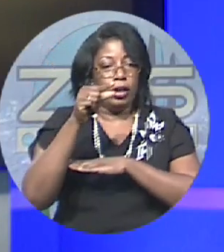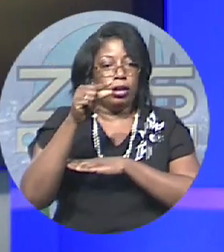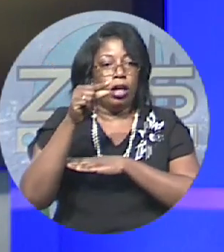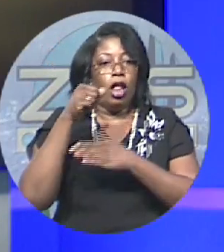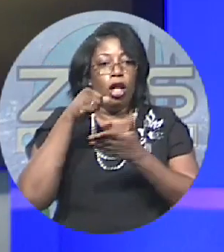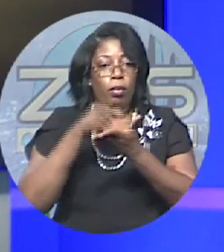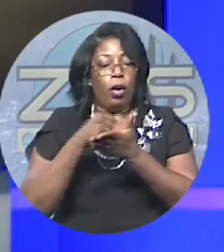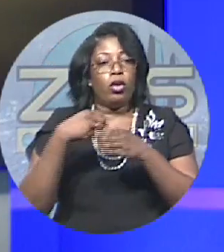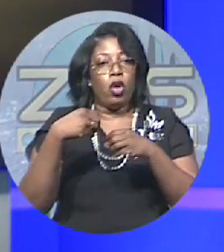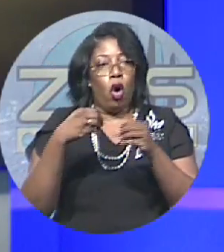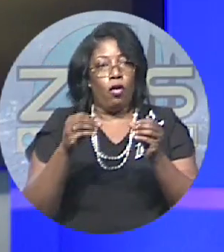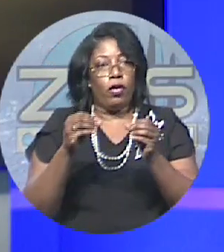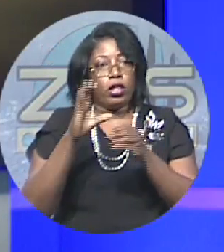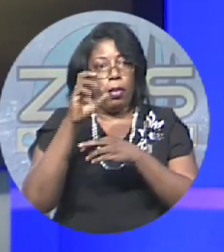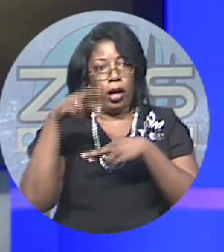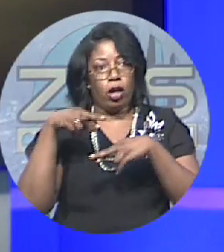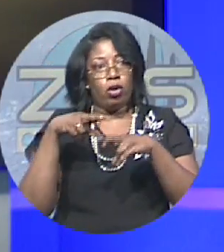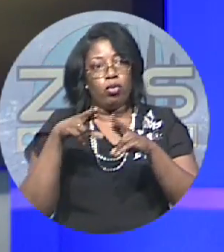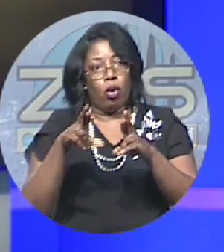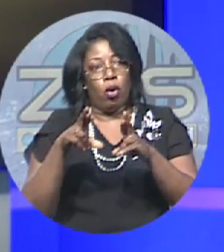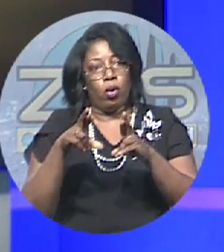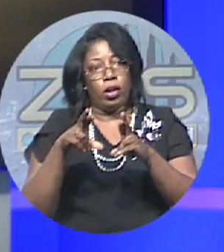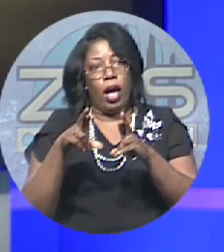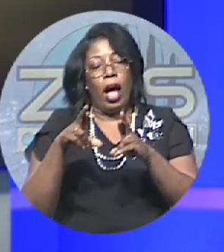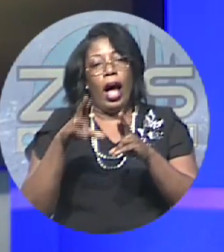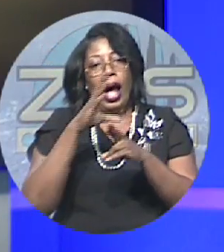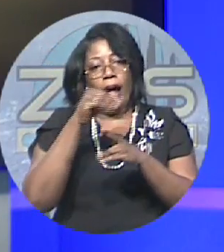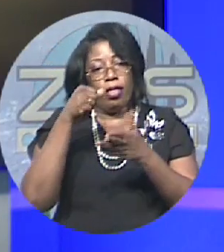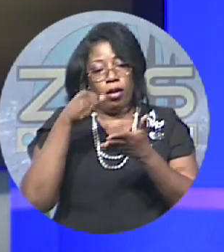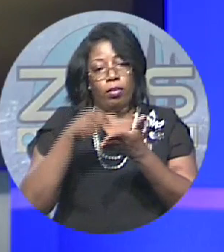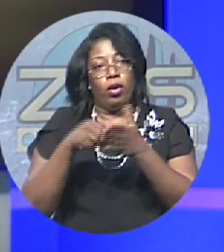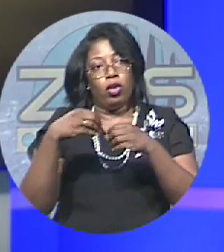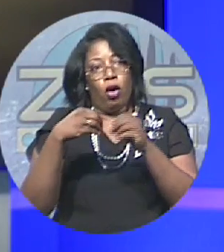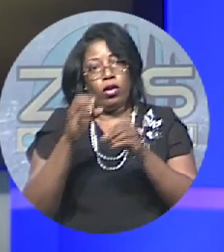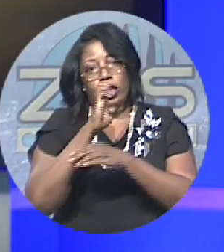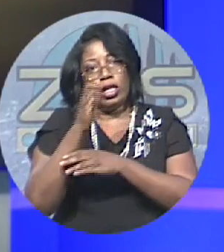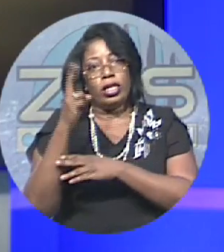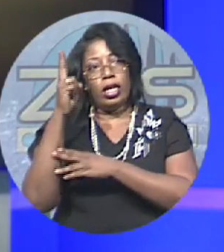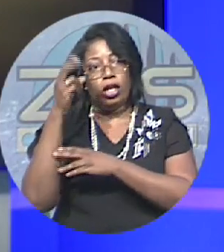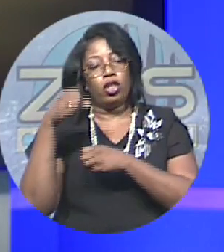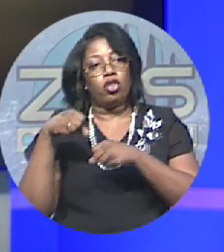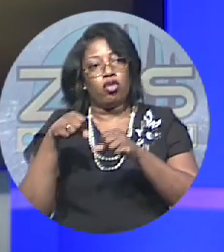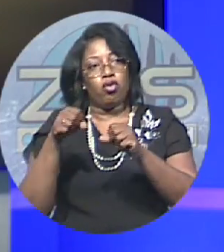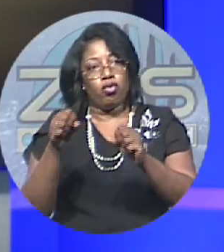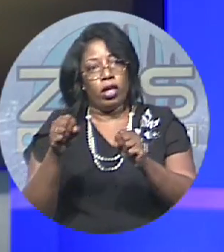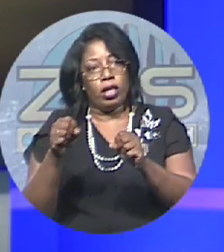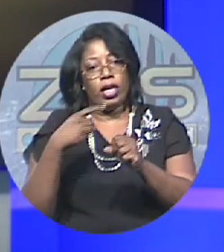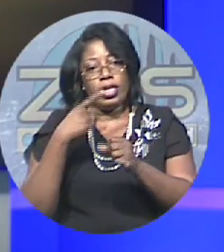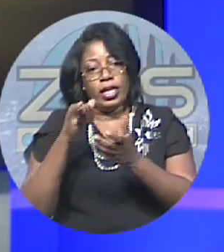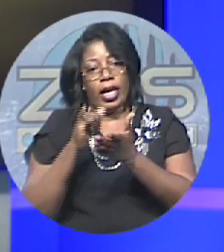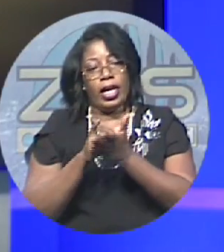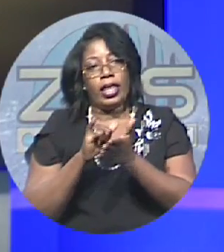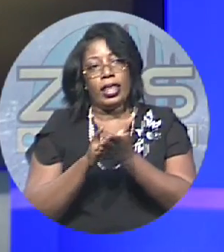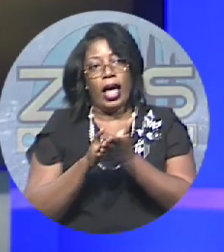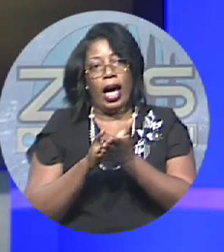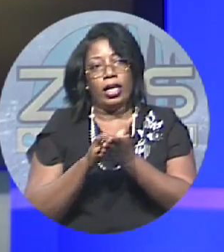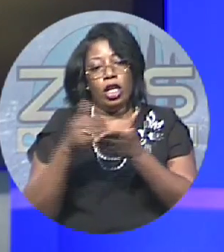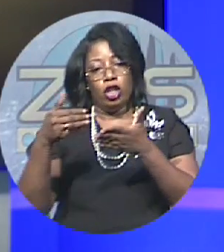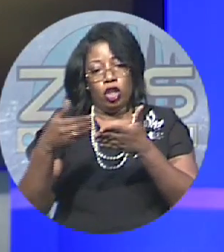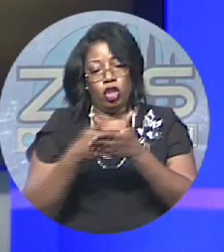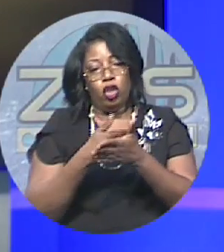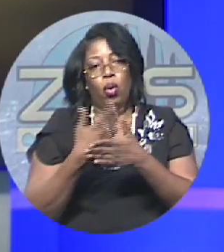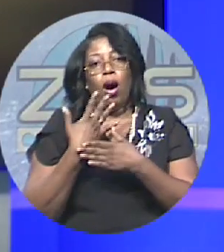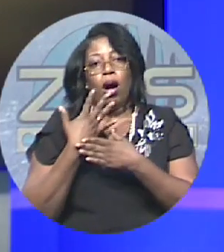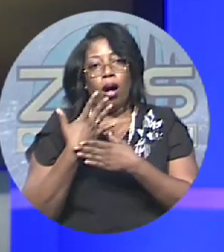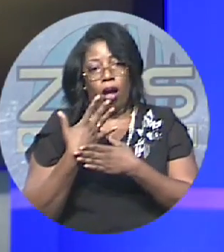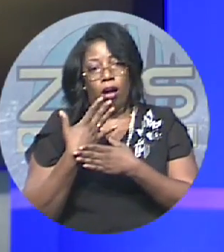Elizabeth Estates, Carmichael Road, and General Post Office on East Hill Street. Mr. Hall also disclosed the new color of